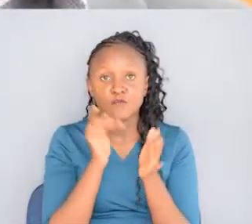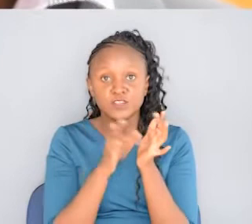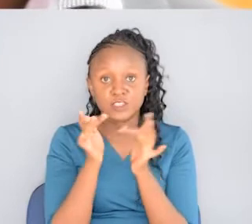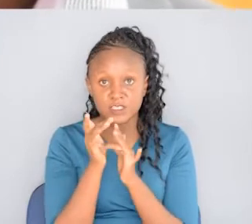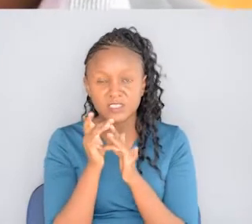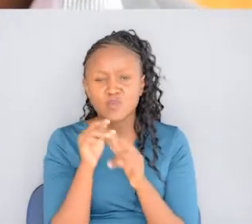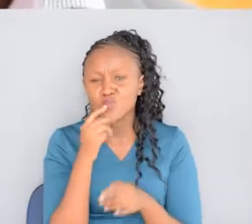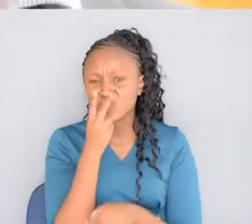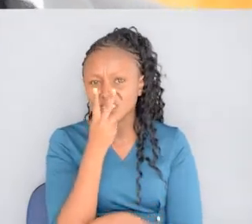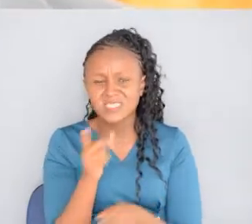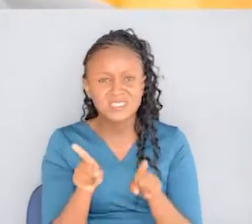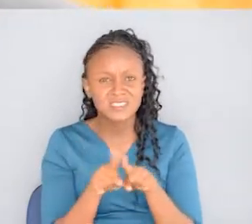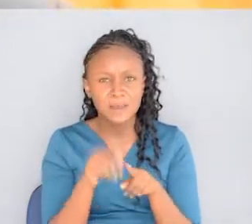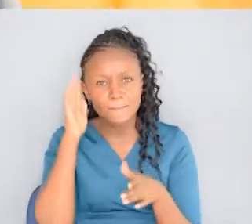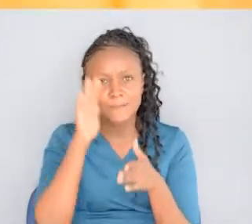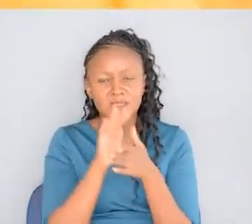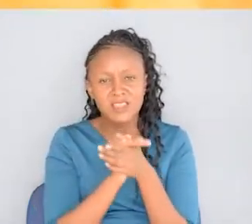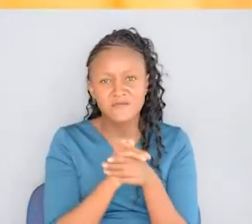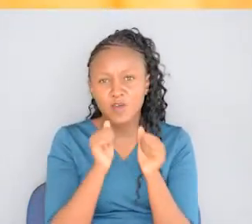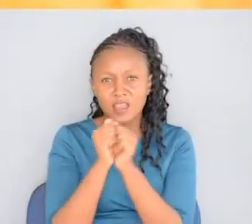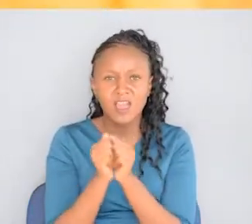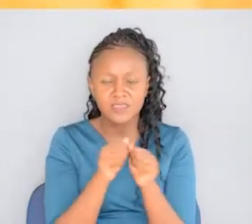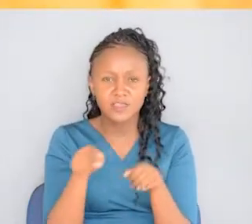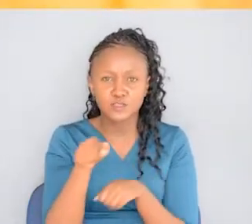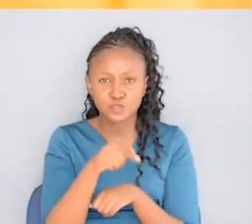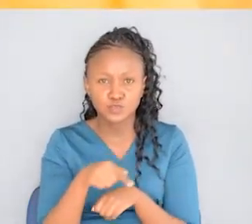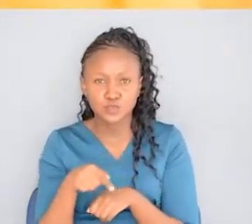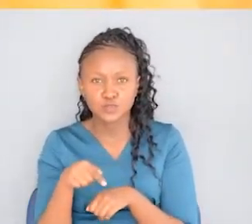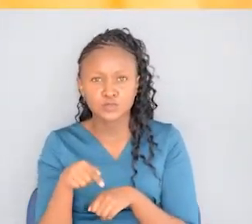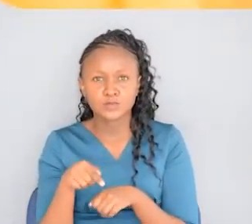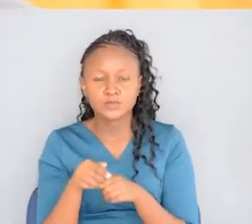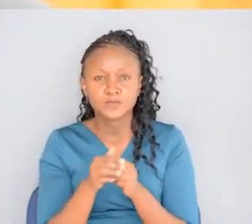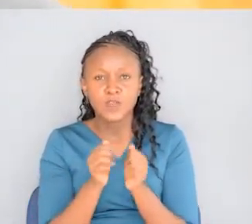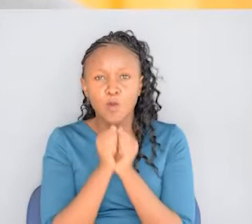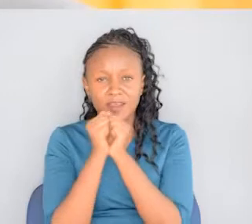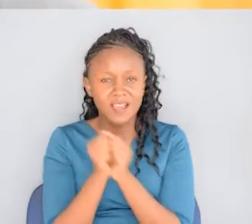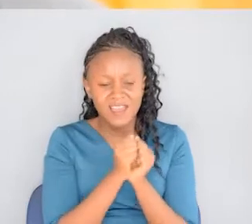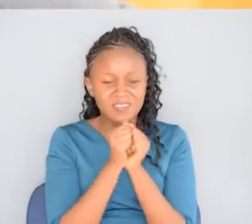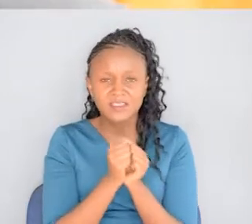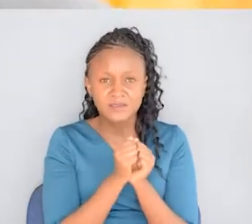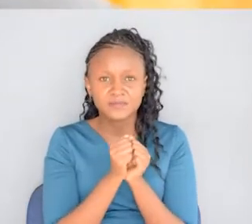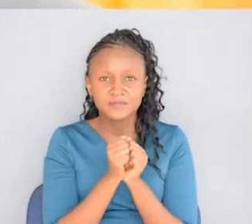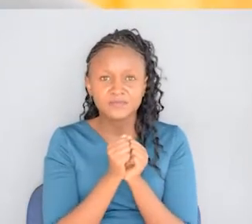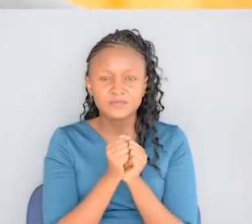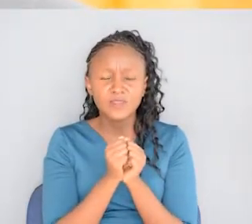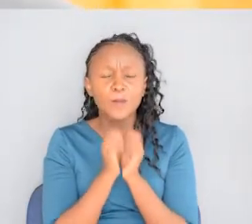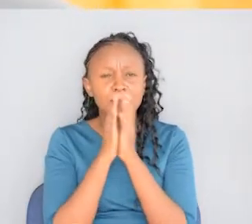know, like when Peter was in prison, the believers were gathered together praying, you know,